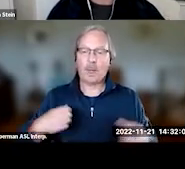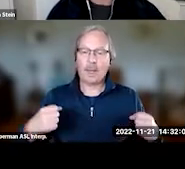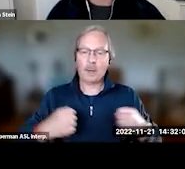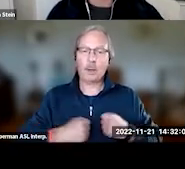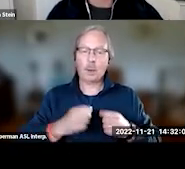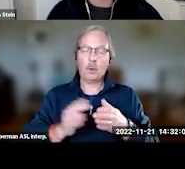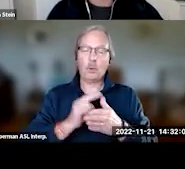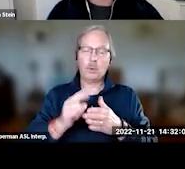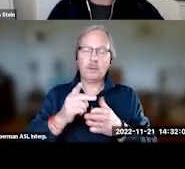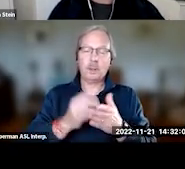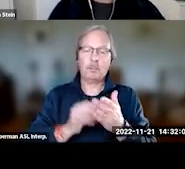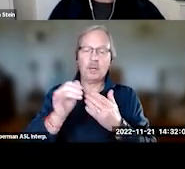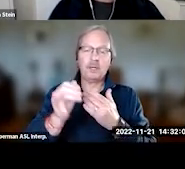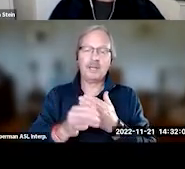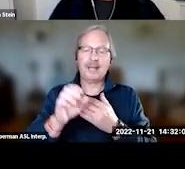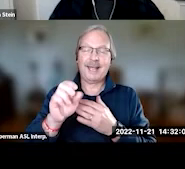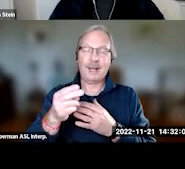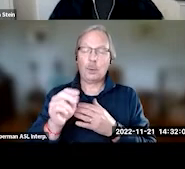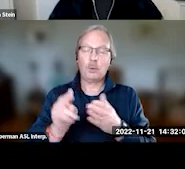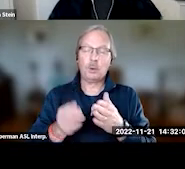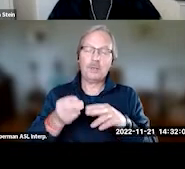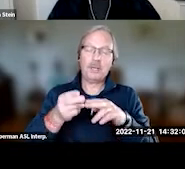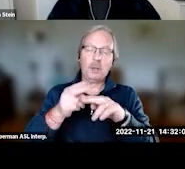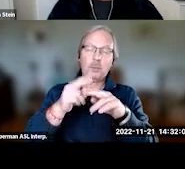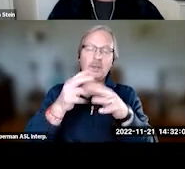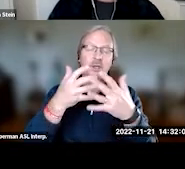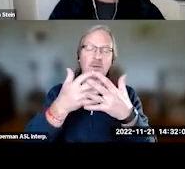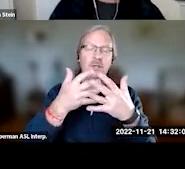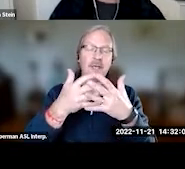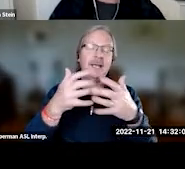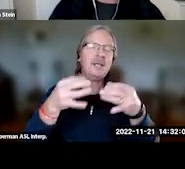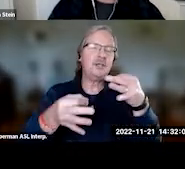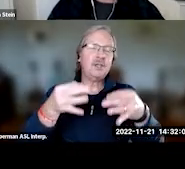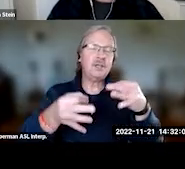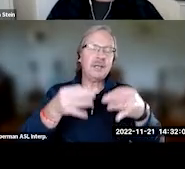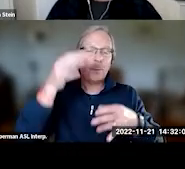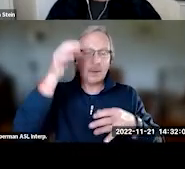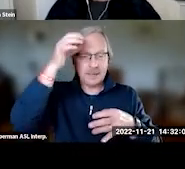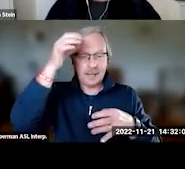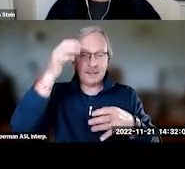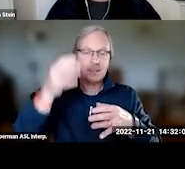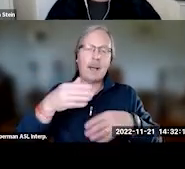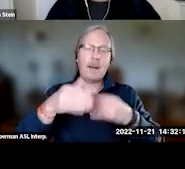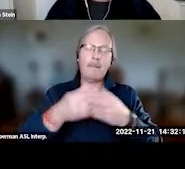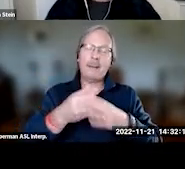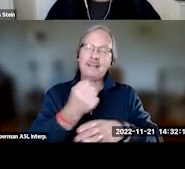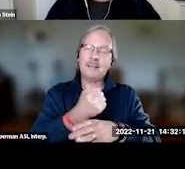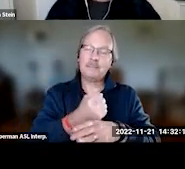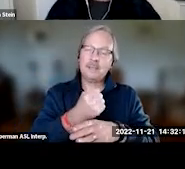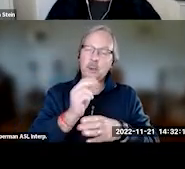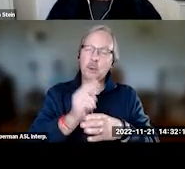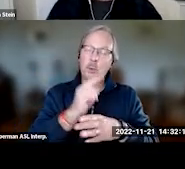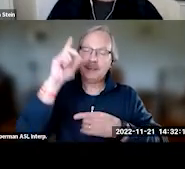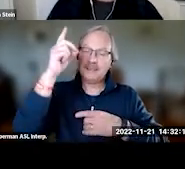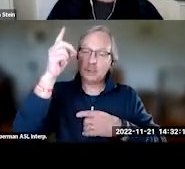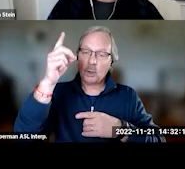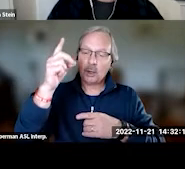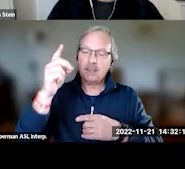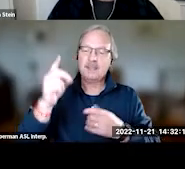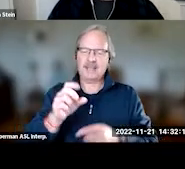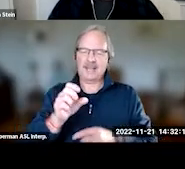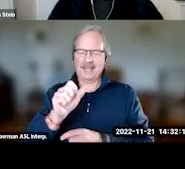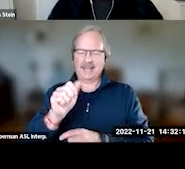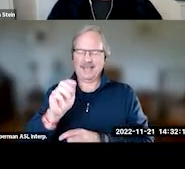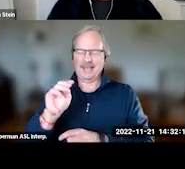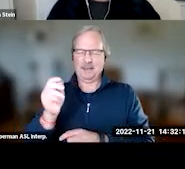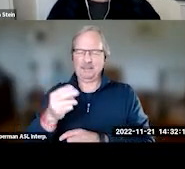Increase Judiciary Knowledge About Substance Use Disorder. Today's webinar is presented by SAMHSA's Game Center with the support